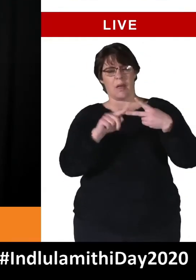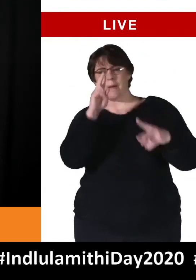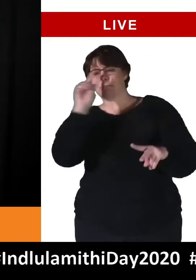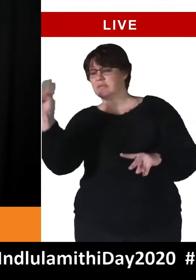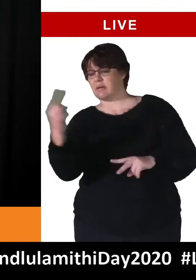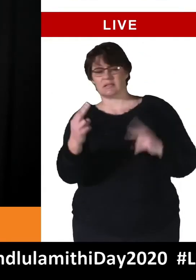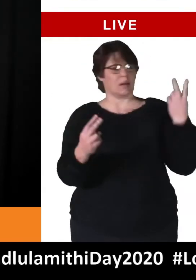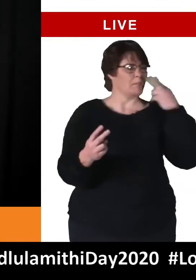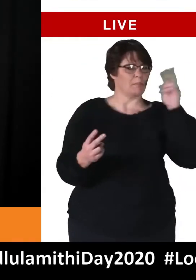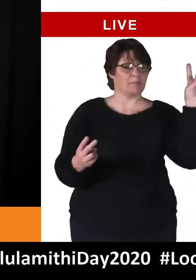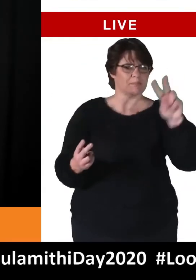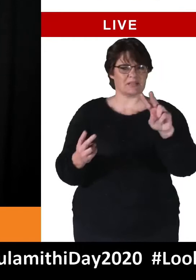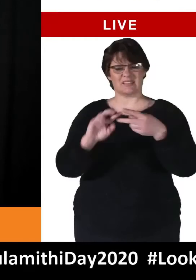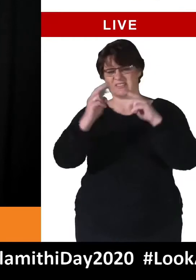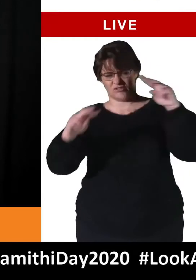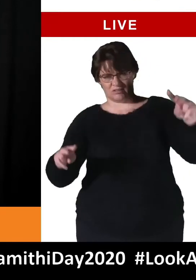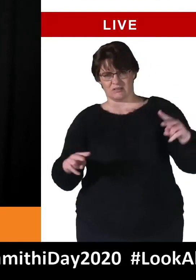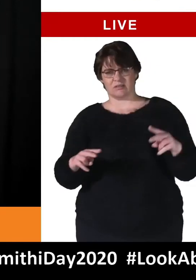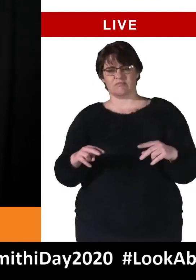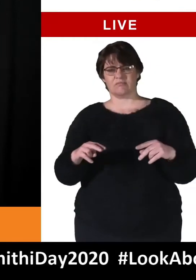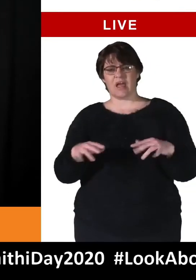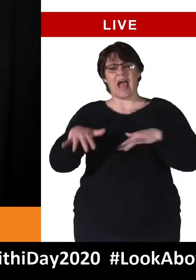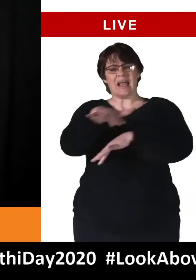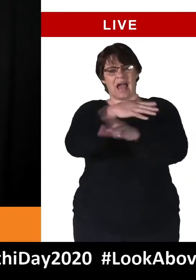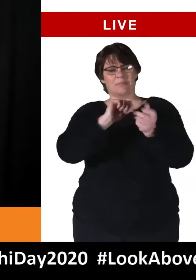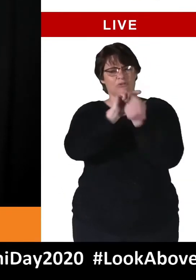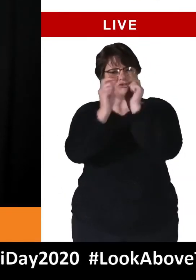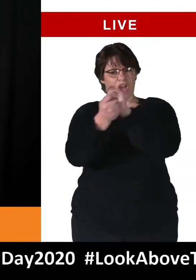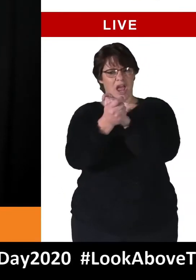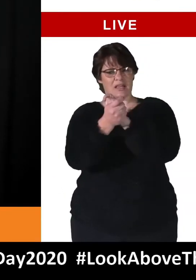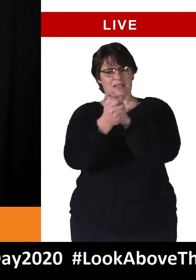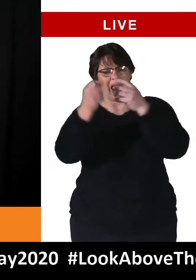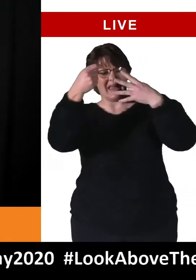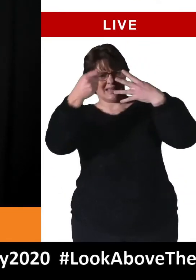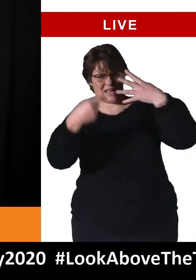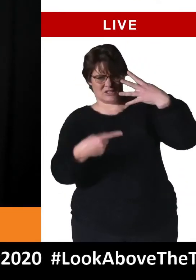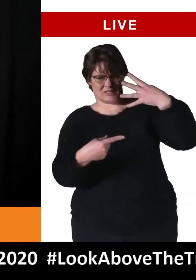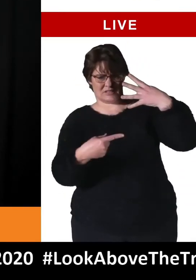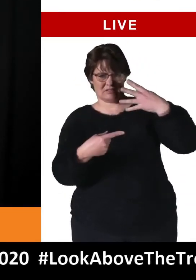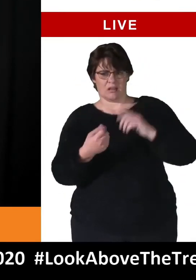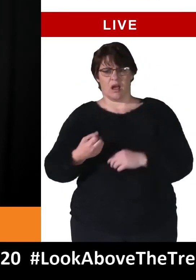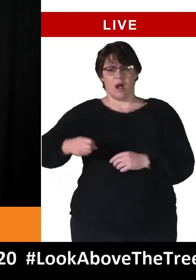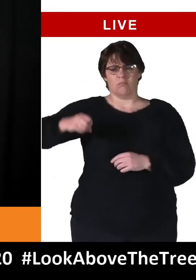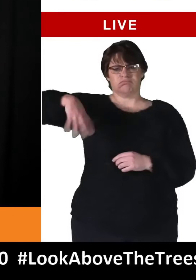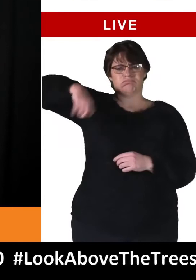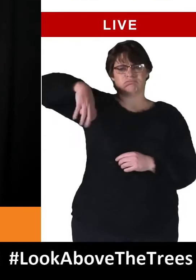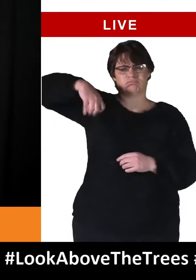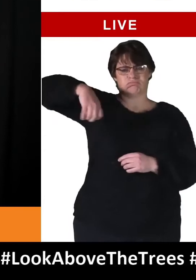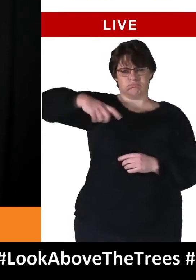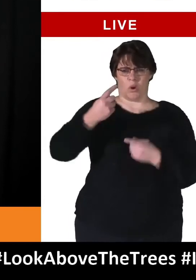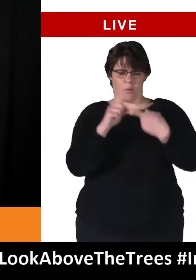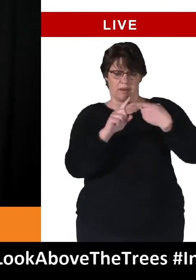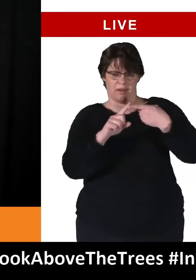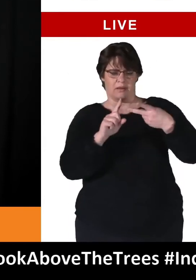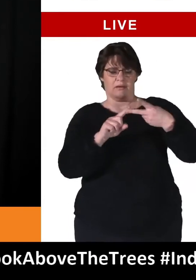perspectives. Regarding climate change indicators, emissions are just one. The other